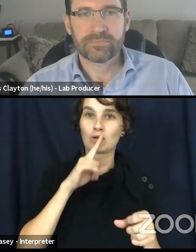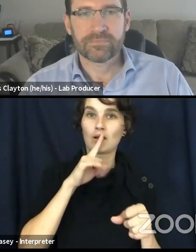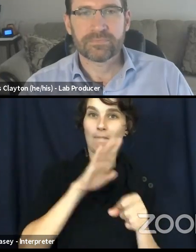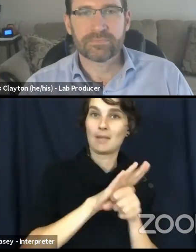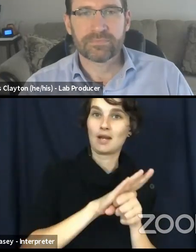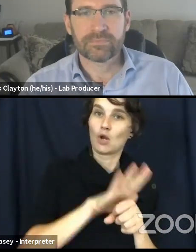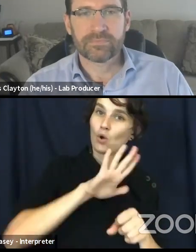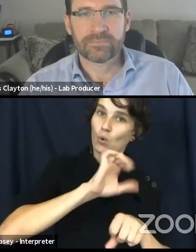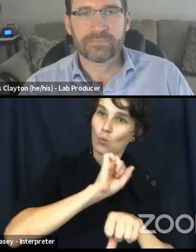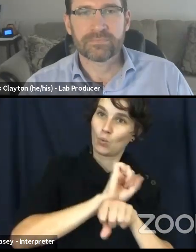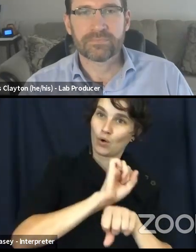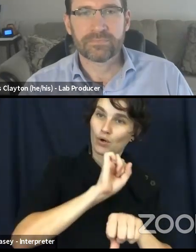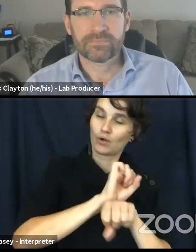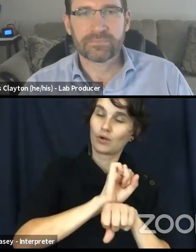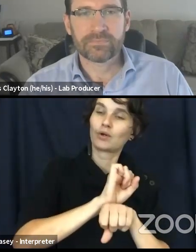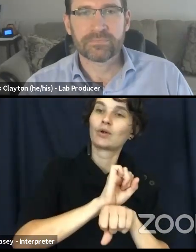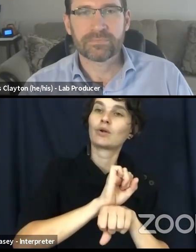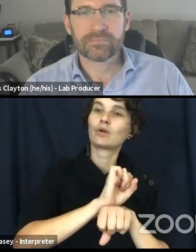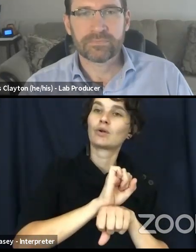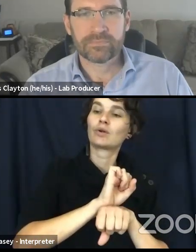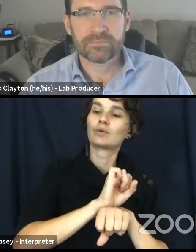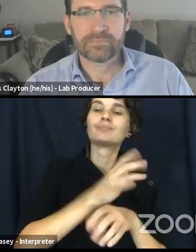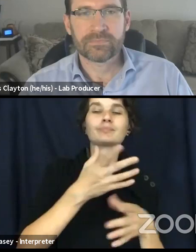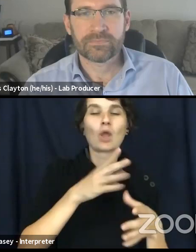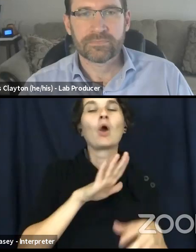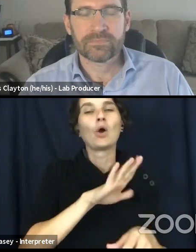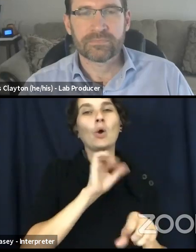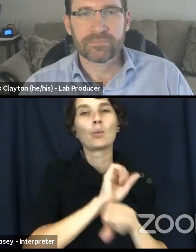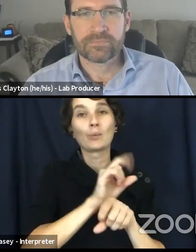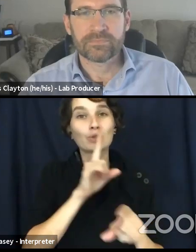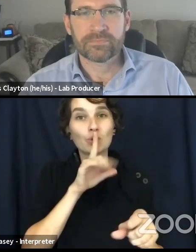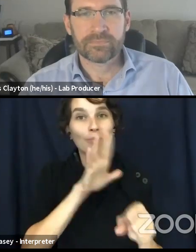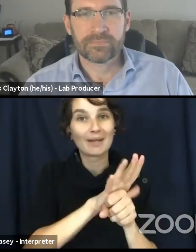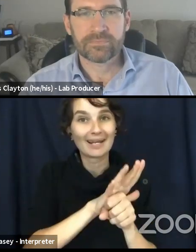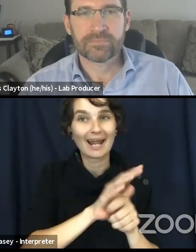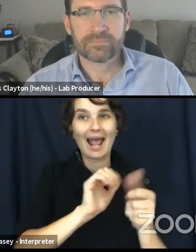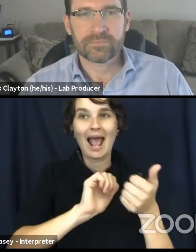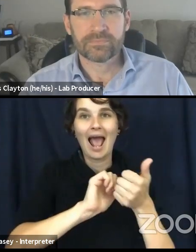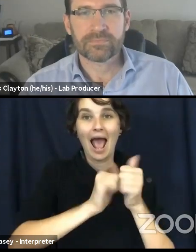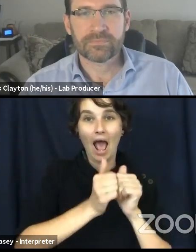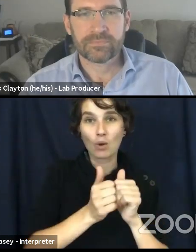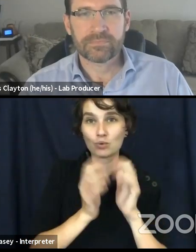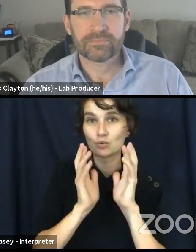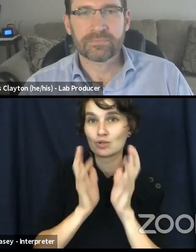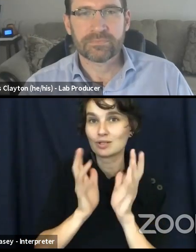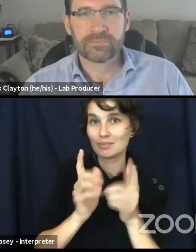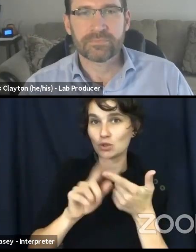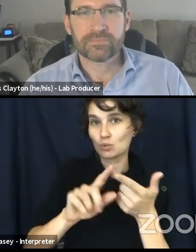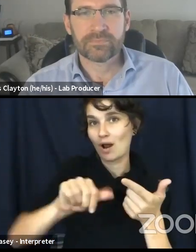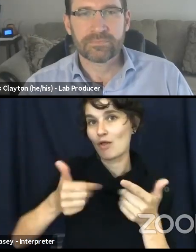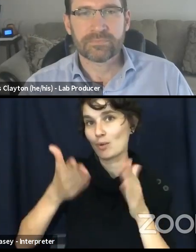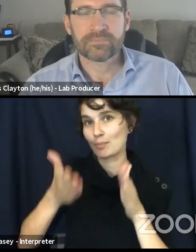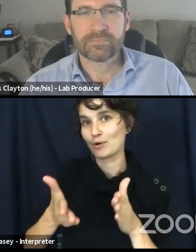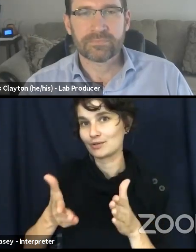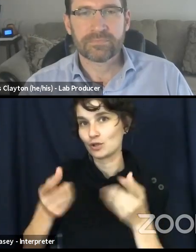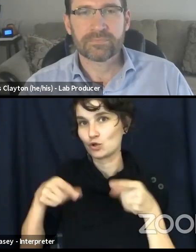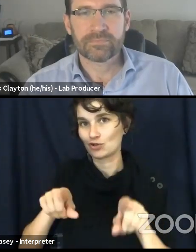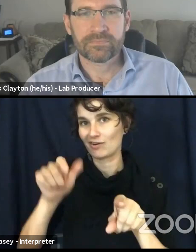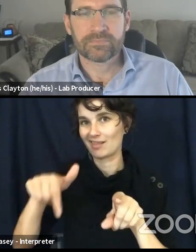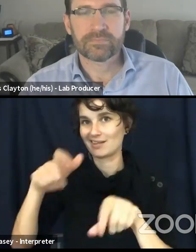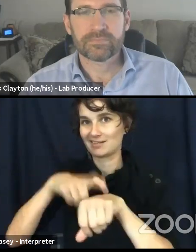this process was, committing to how to speak to another person during this time, that was her